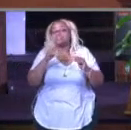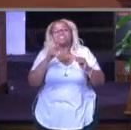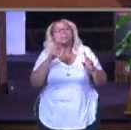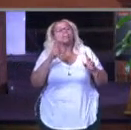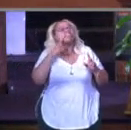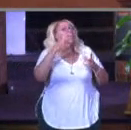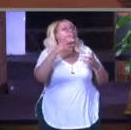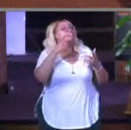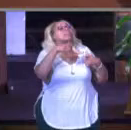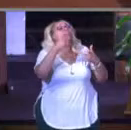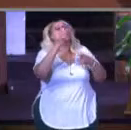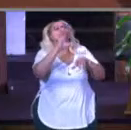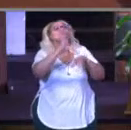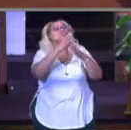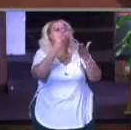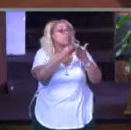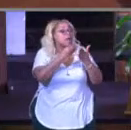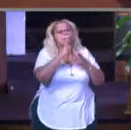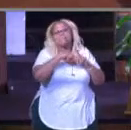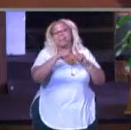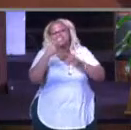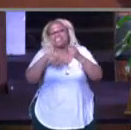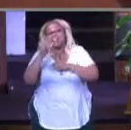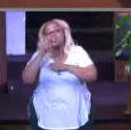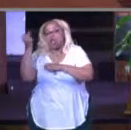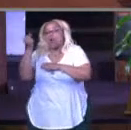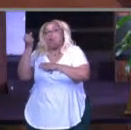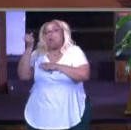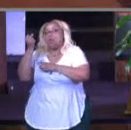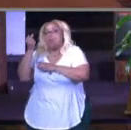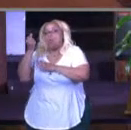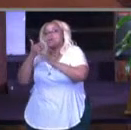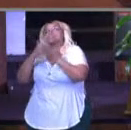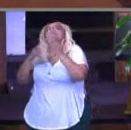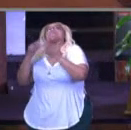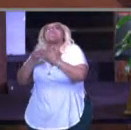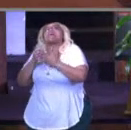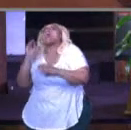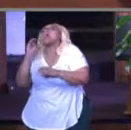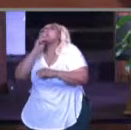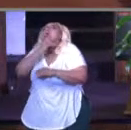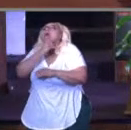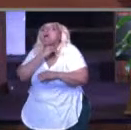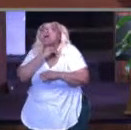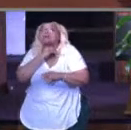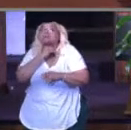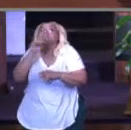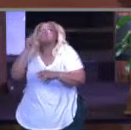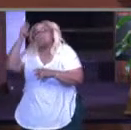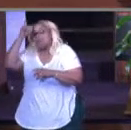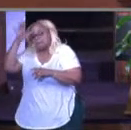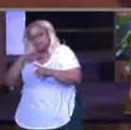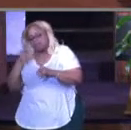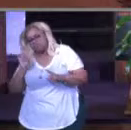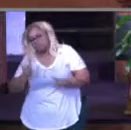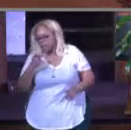and give the proceeds to the church. But instead, they held a portion back and they lied. When Ananias came in, Peter asked Ananias, is